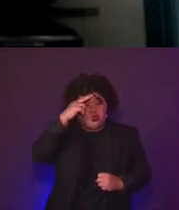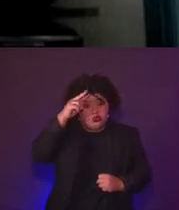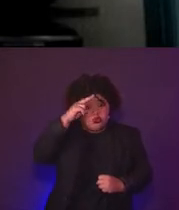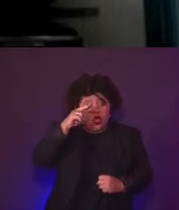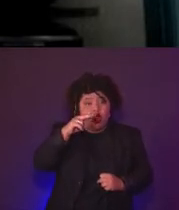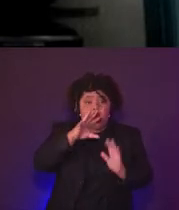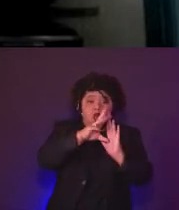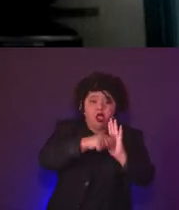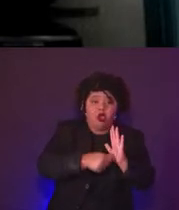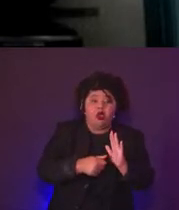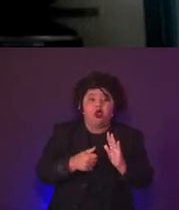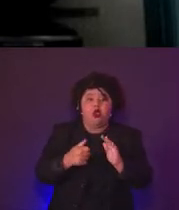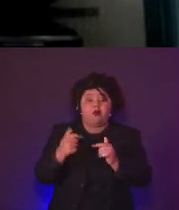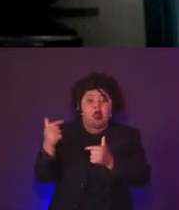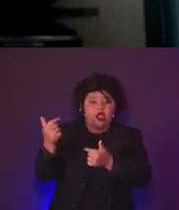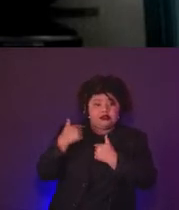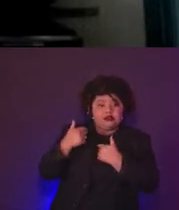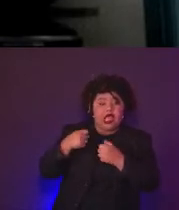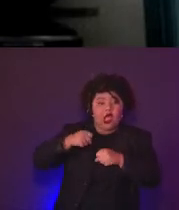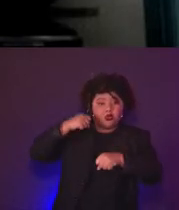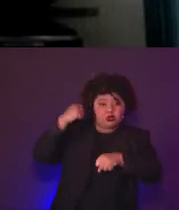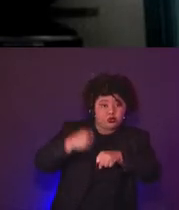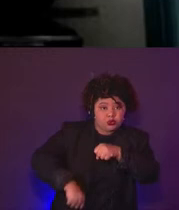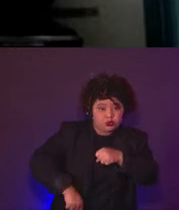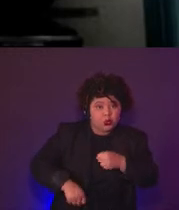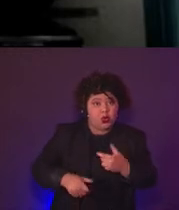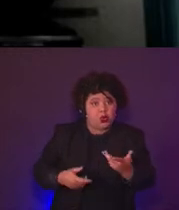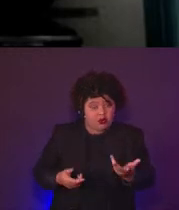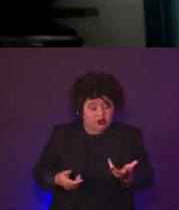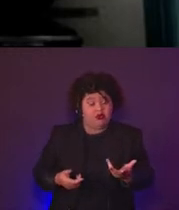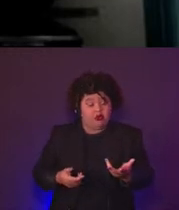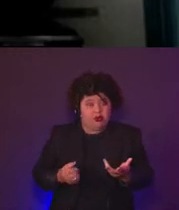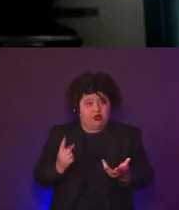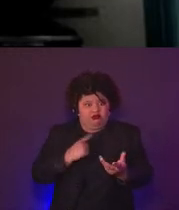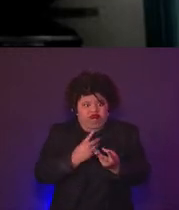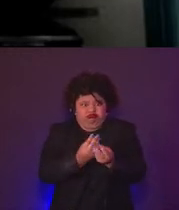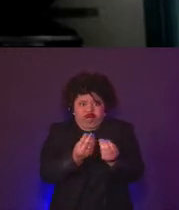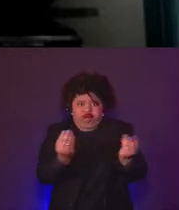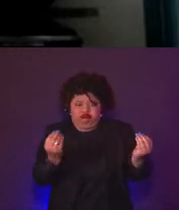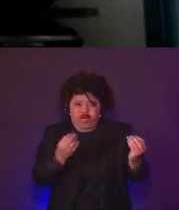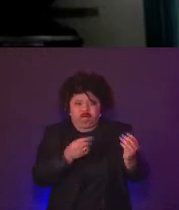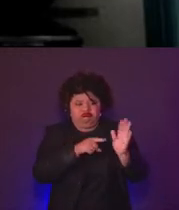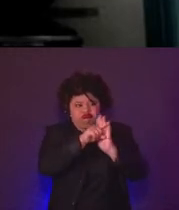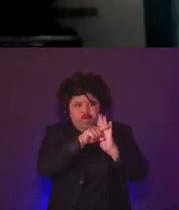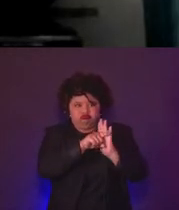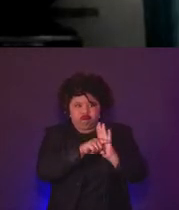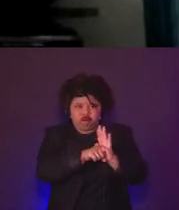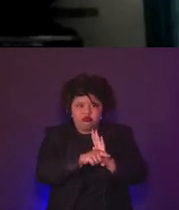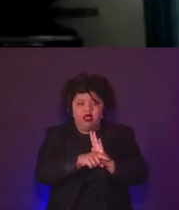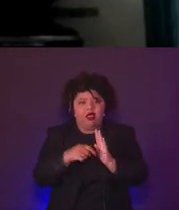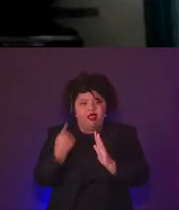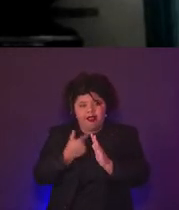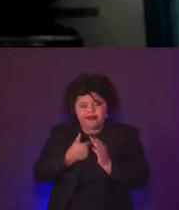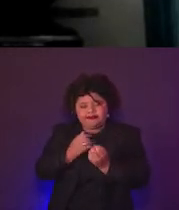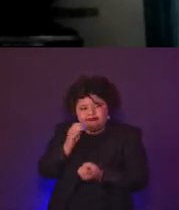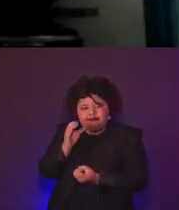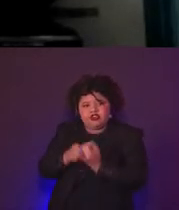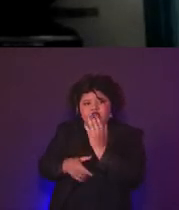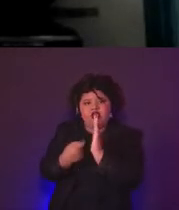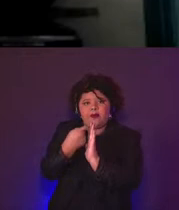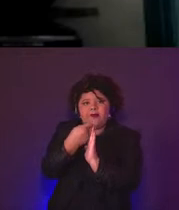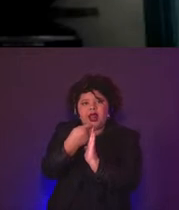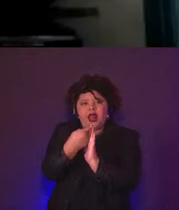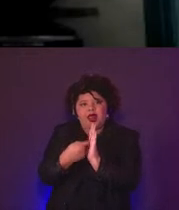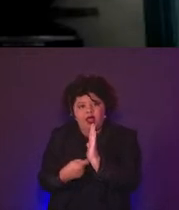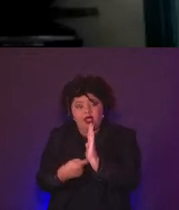mean, it was a huge sample. We designed a form, a one-page form that had such things as the name of the defendant,